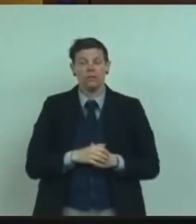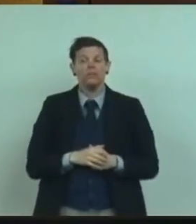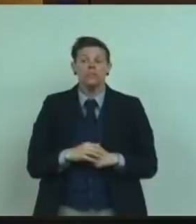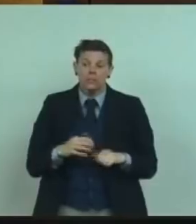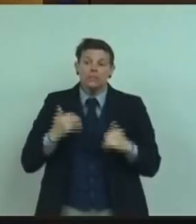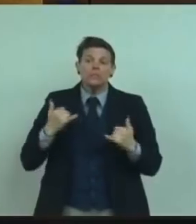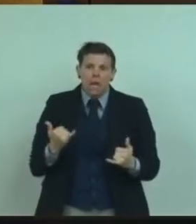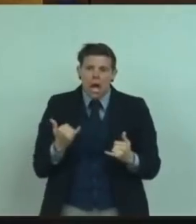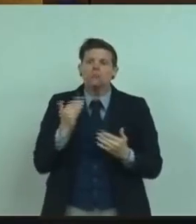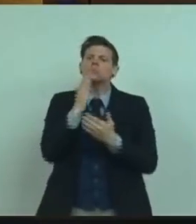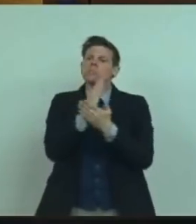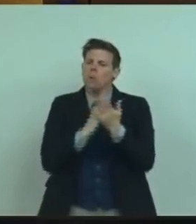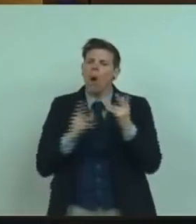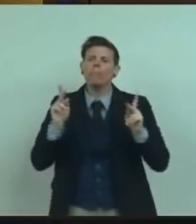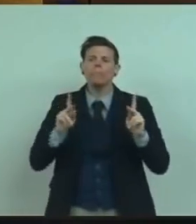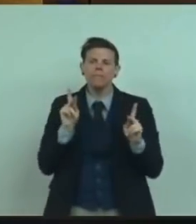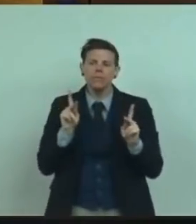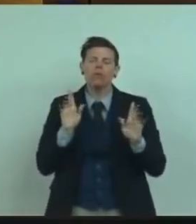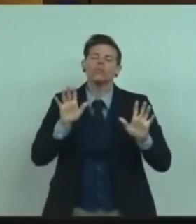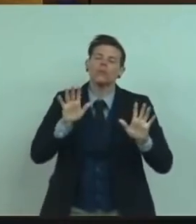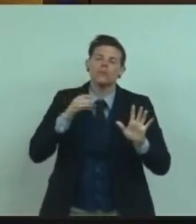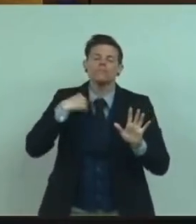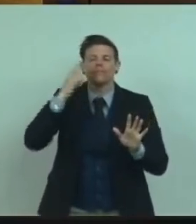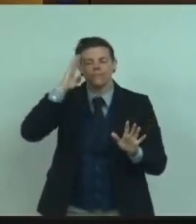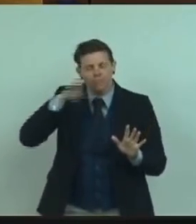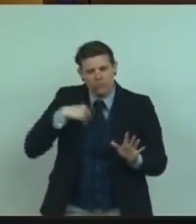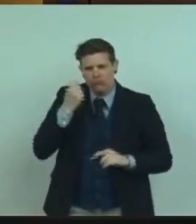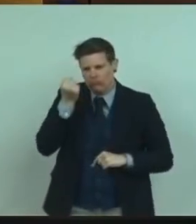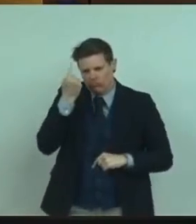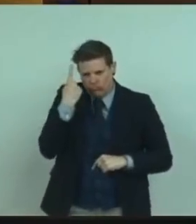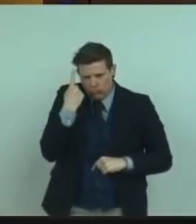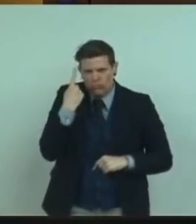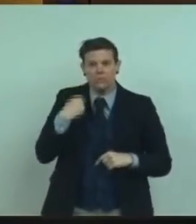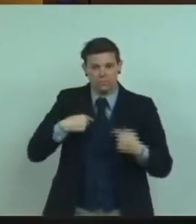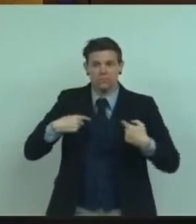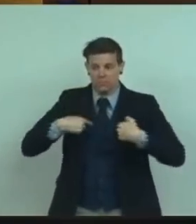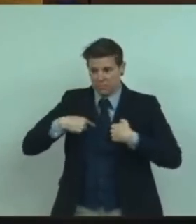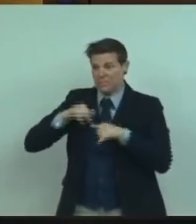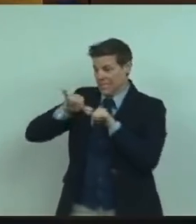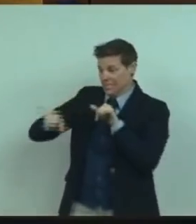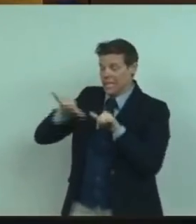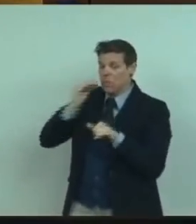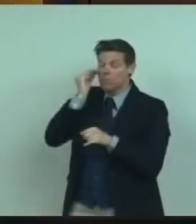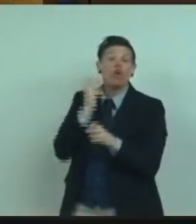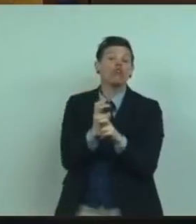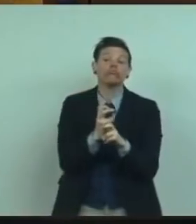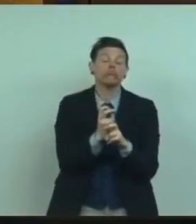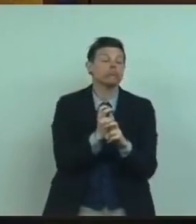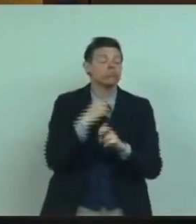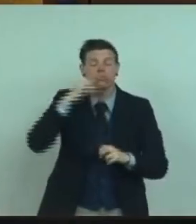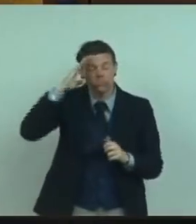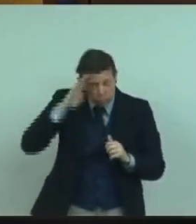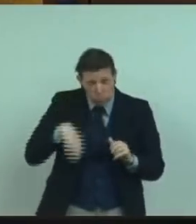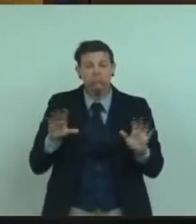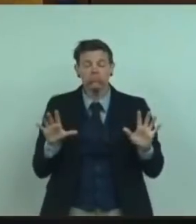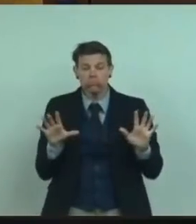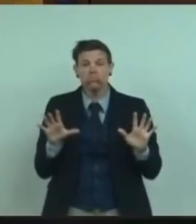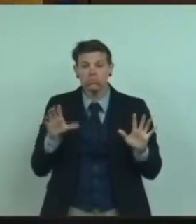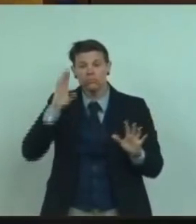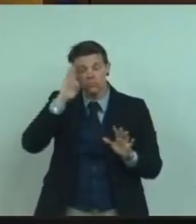is hard. It is incredibly hard. But when I have 300 or